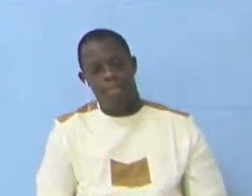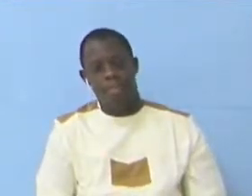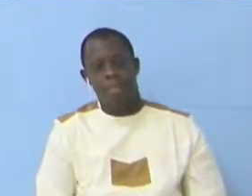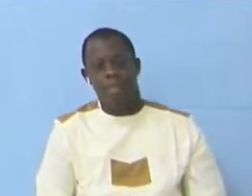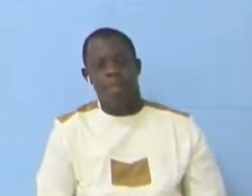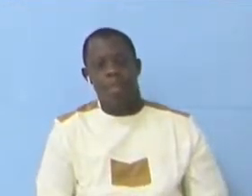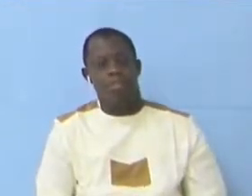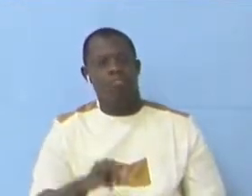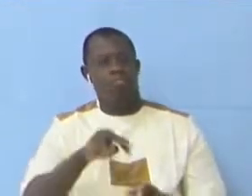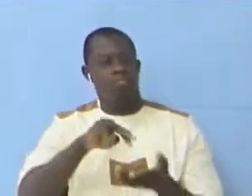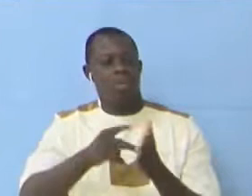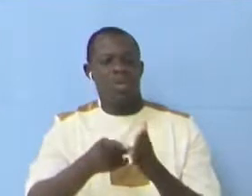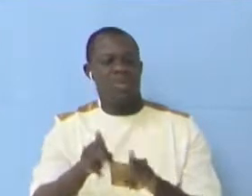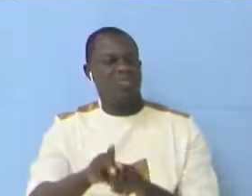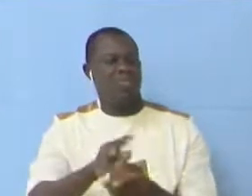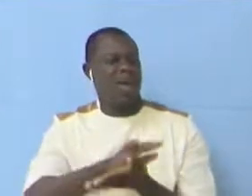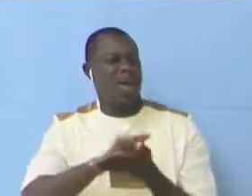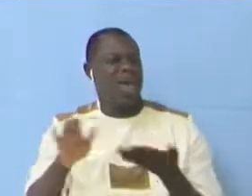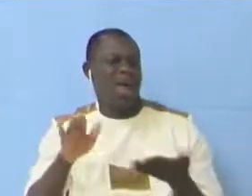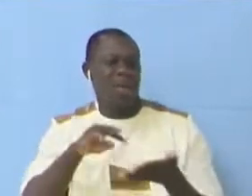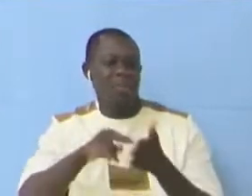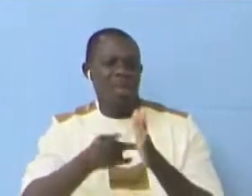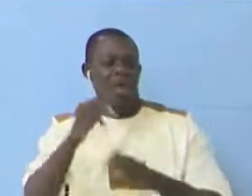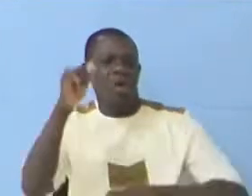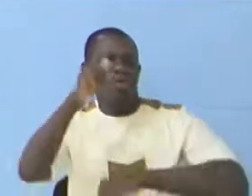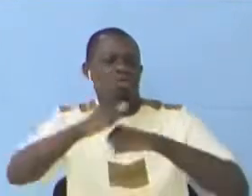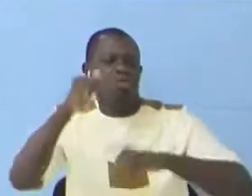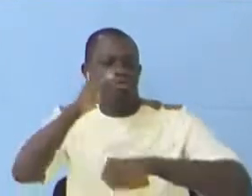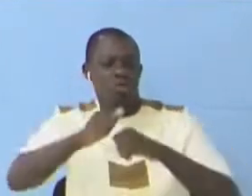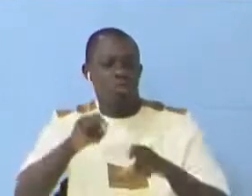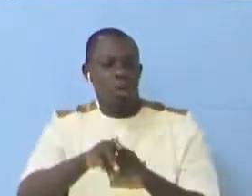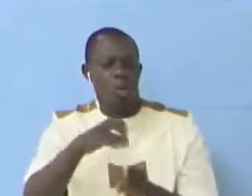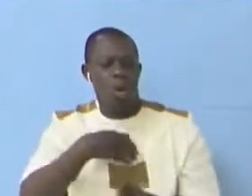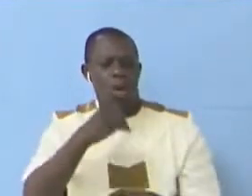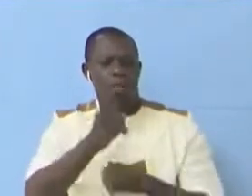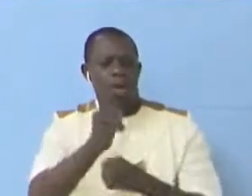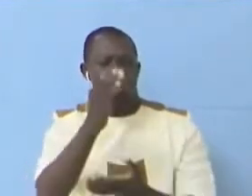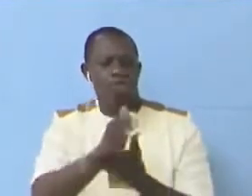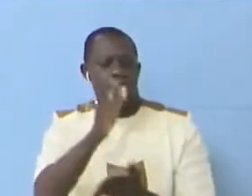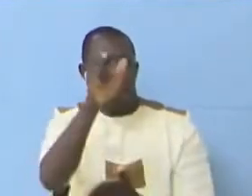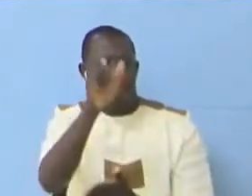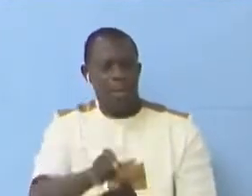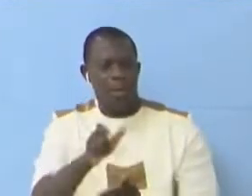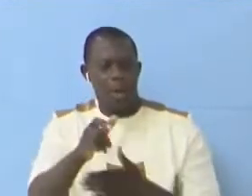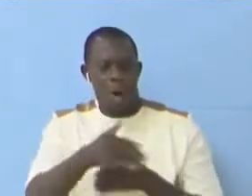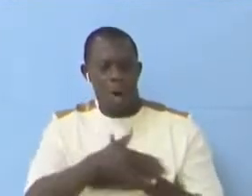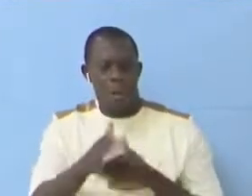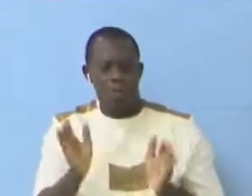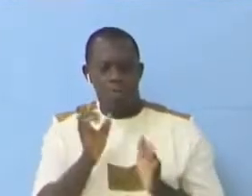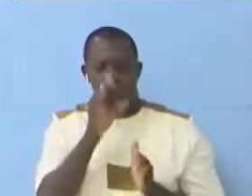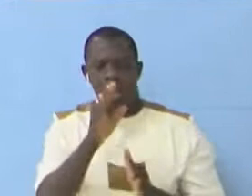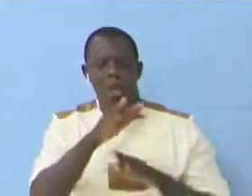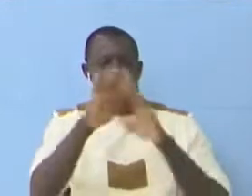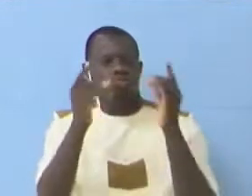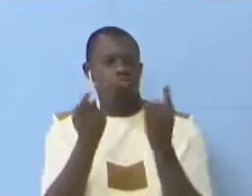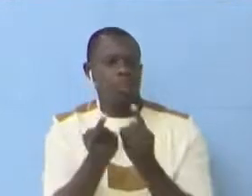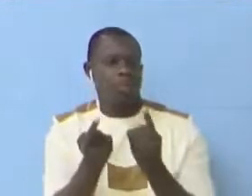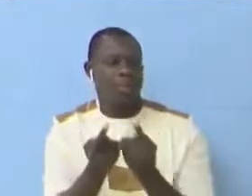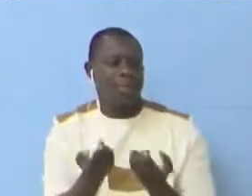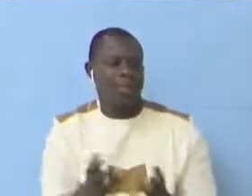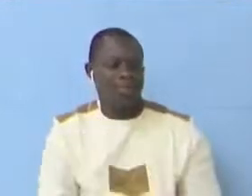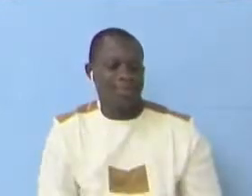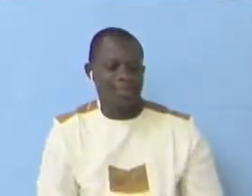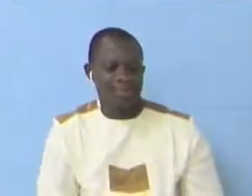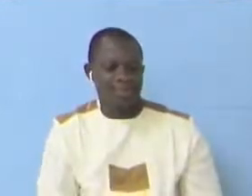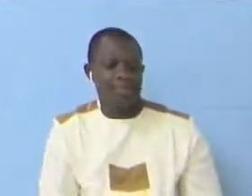was plain torture to obtain confession, wasn't it? ay mbugal ay toroxtaange yu rëy lañ leen teg pour mun a amee ci ñoom kàddu.